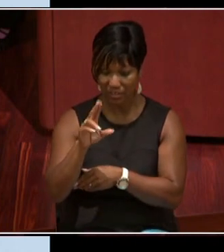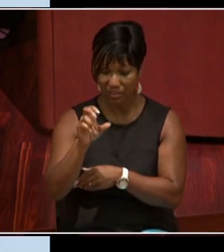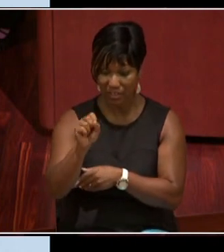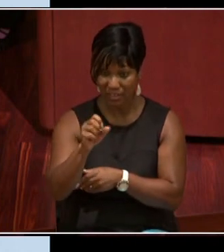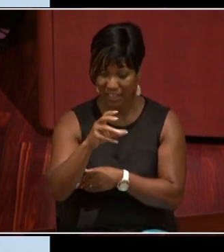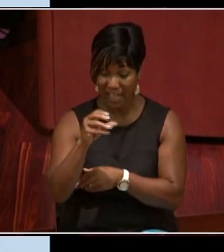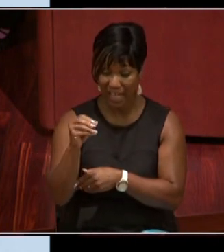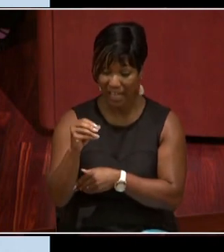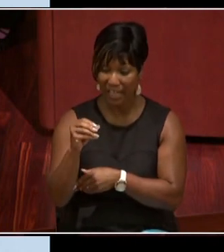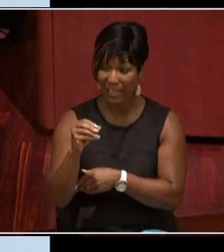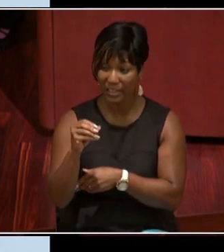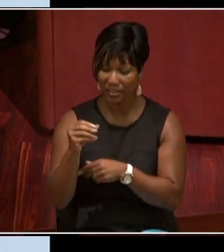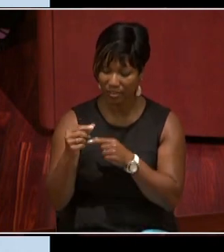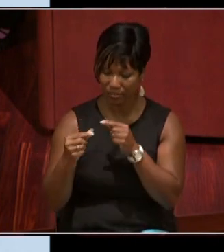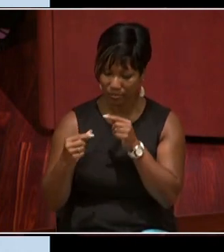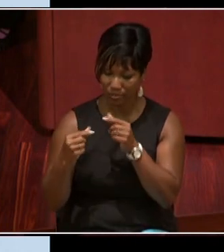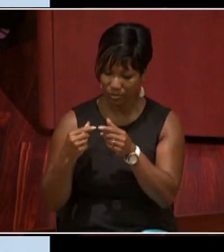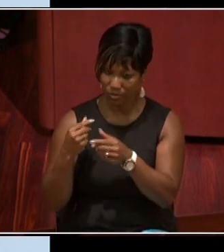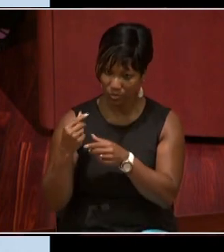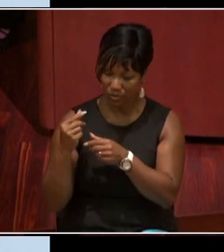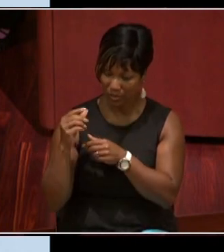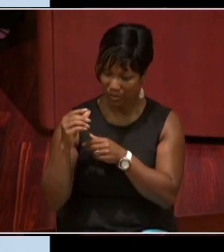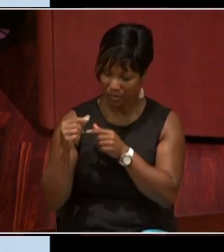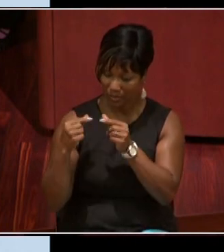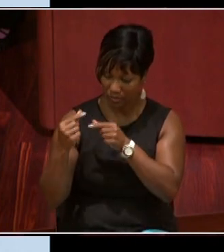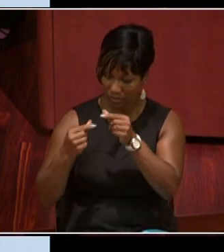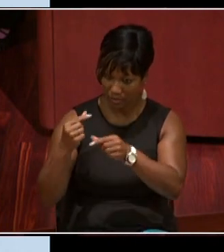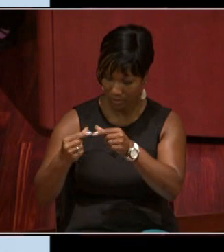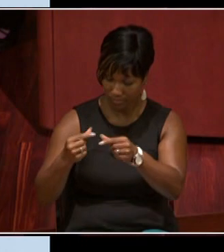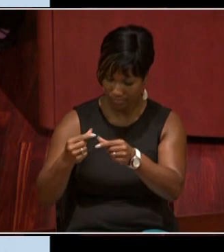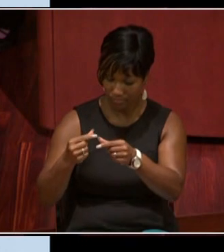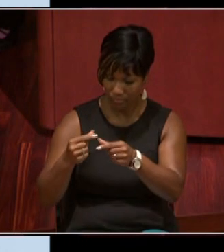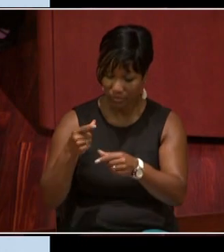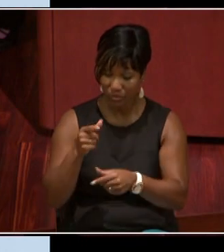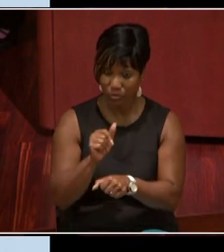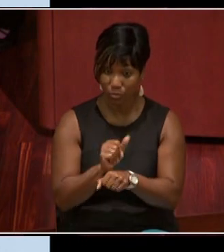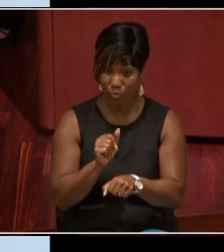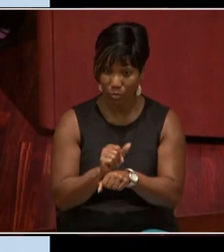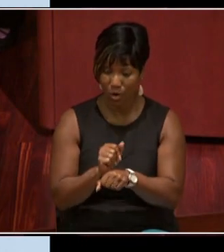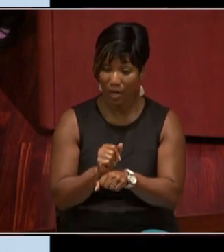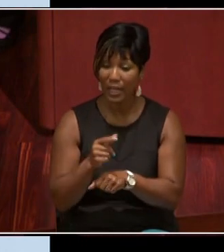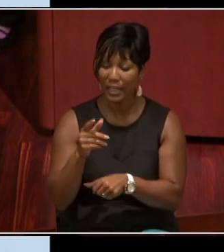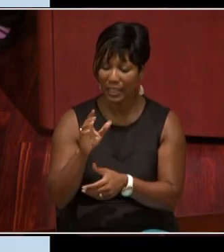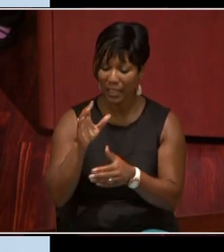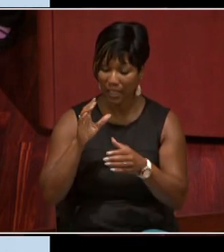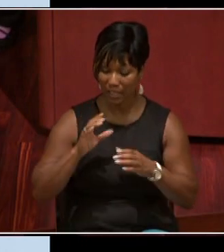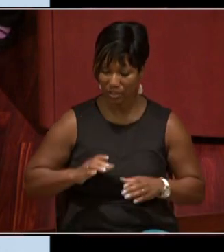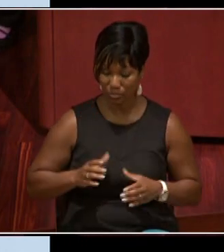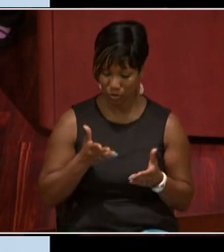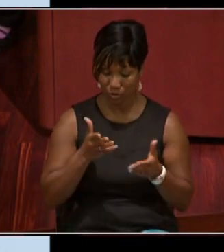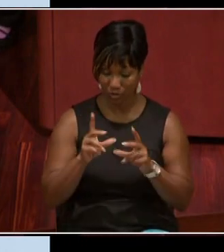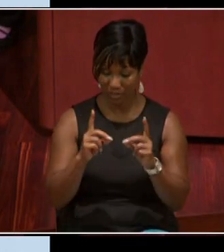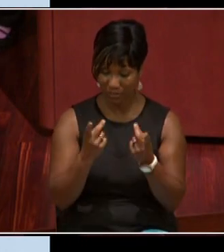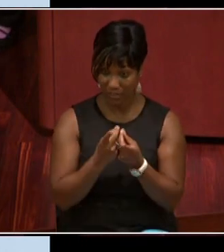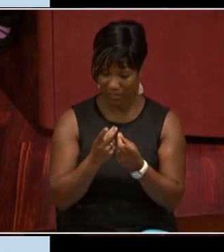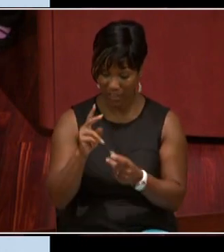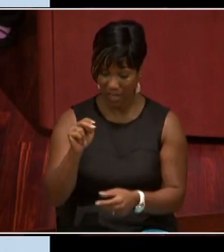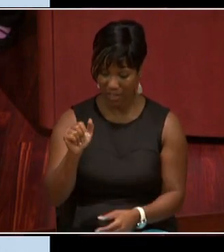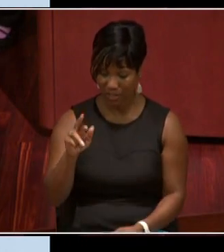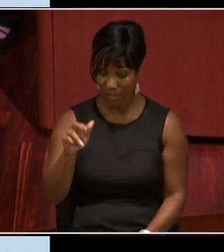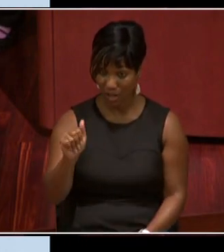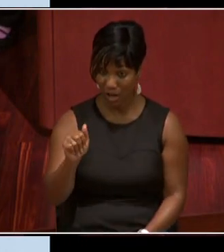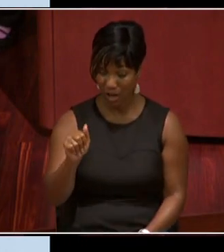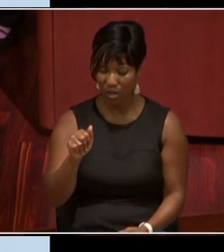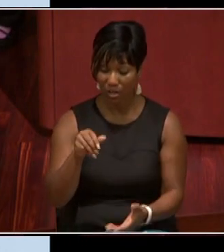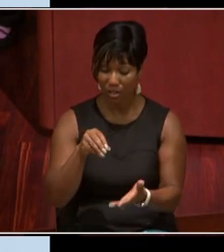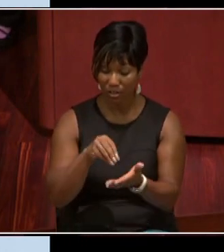archive specialist in the Research Support Branch in the Customer Services Division at the National Archives and Records